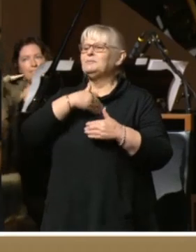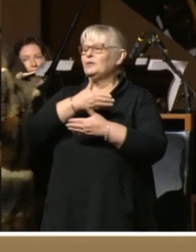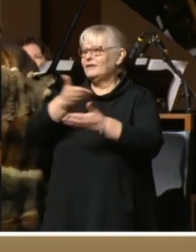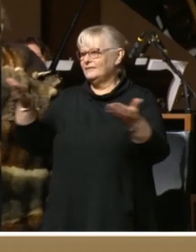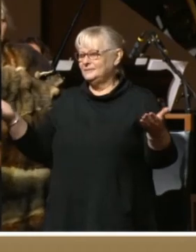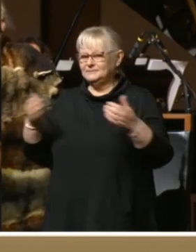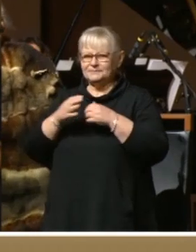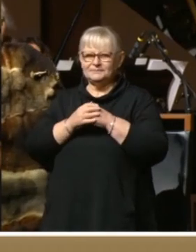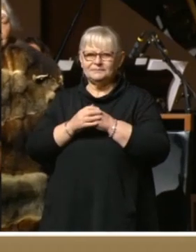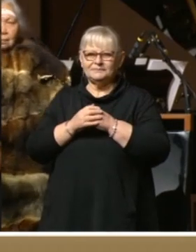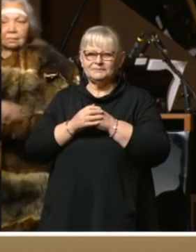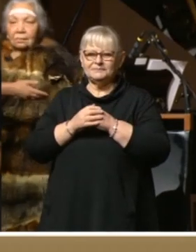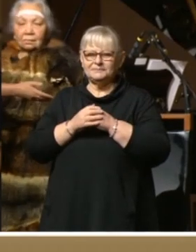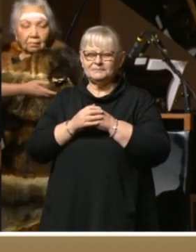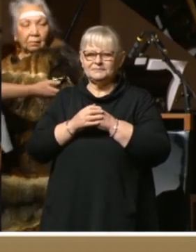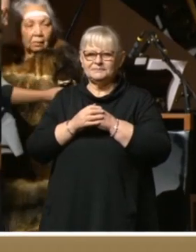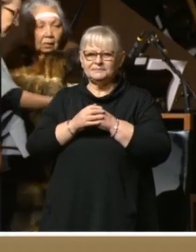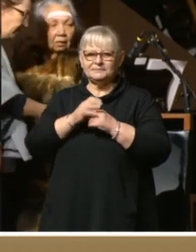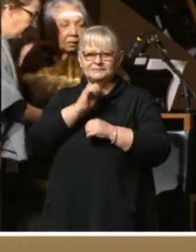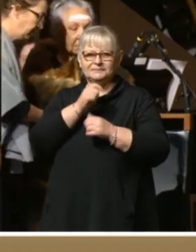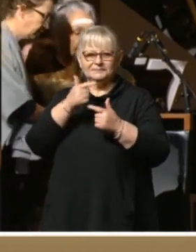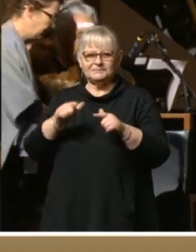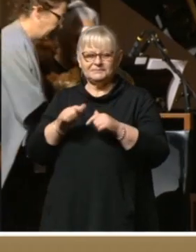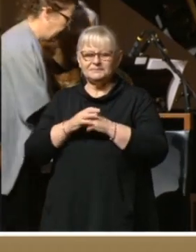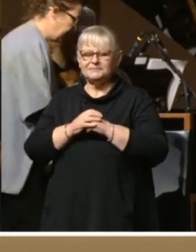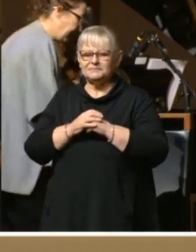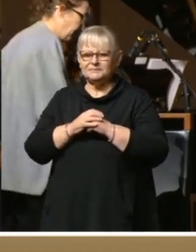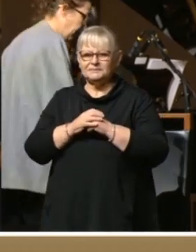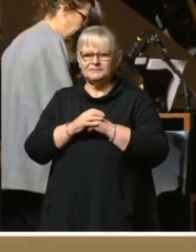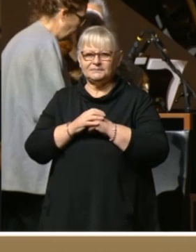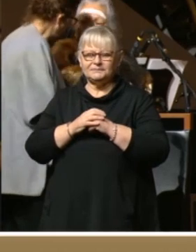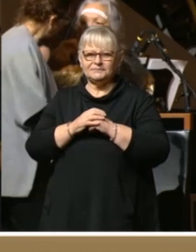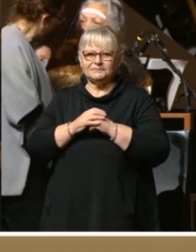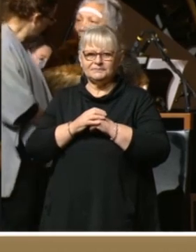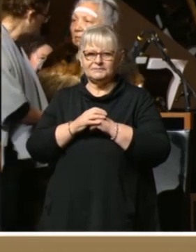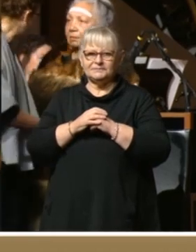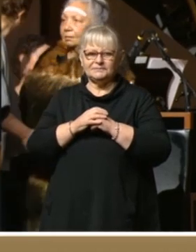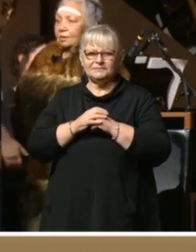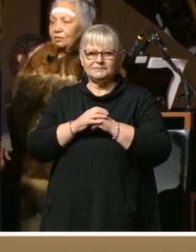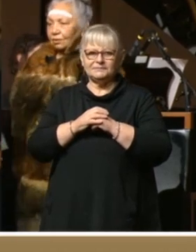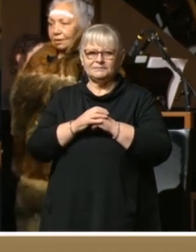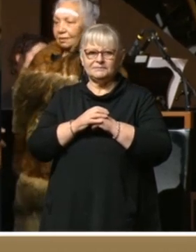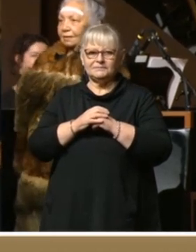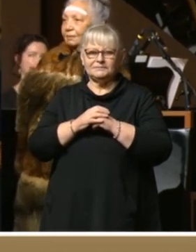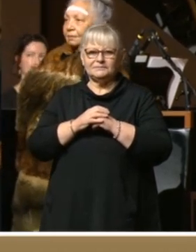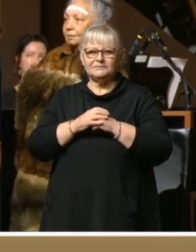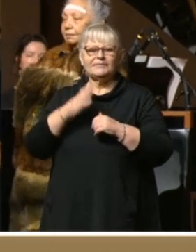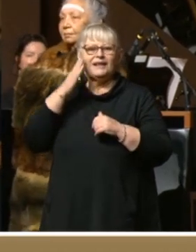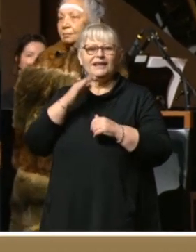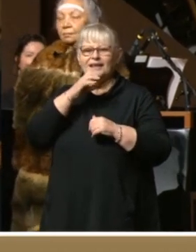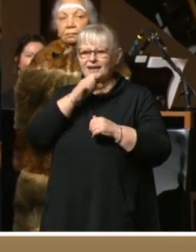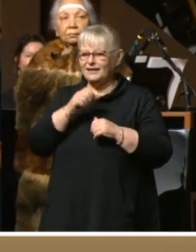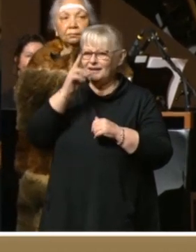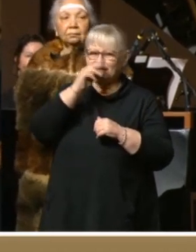everyone. Yilingalangbu, Gibabangu Wogabu Migebu Diranilbang Mayin. Ladies and gentlemen, young